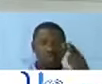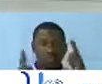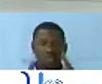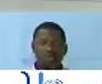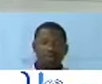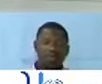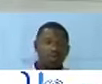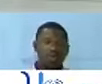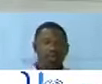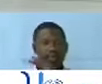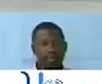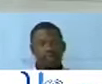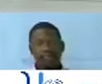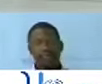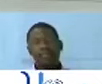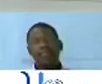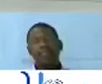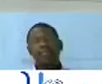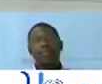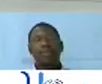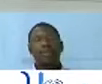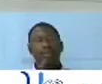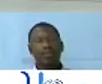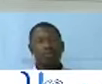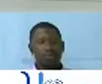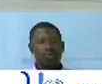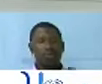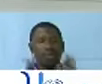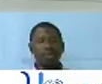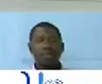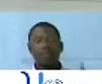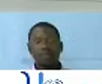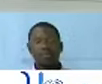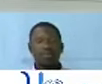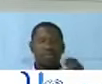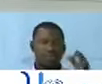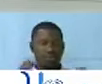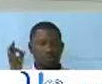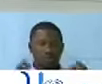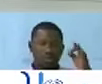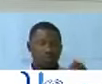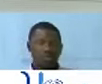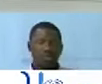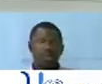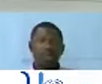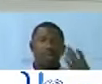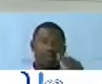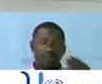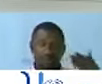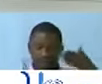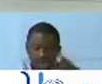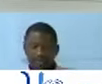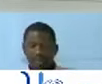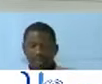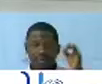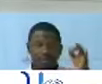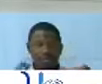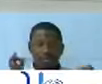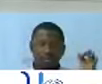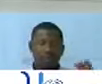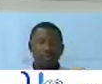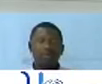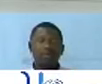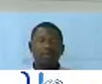To take people to court. You get to the court. He